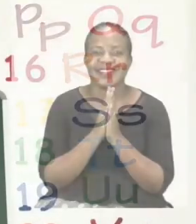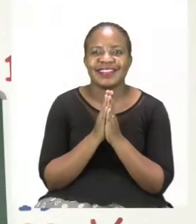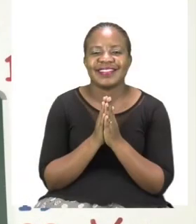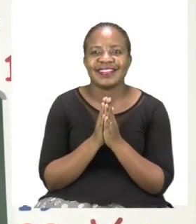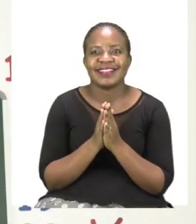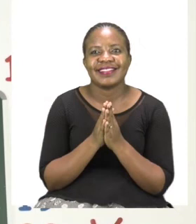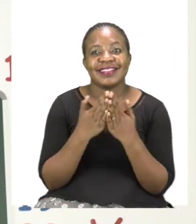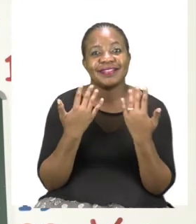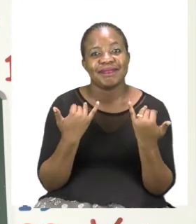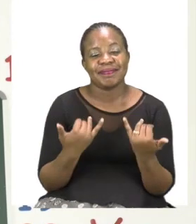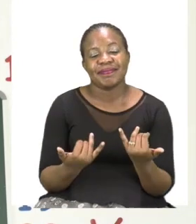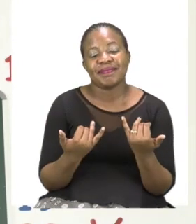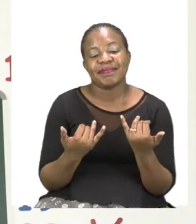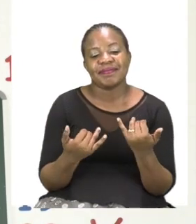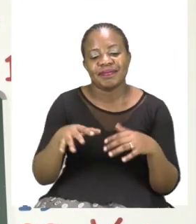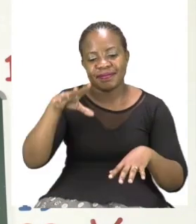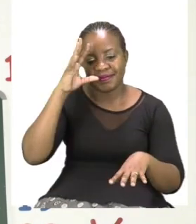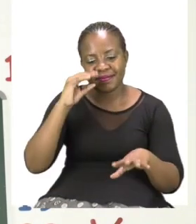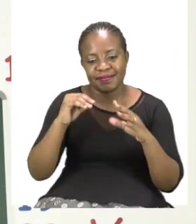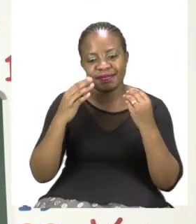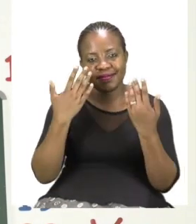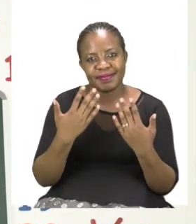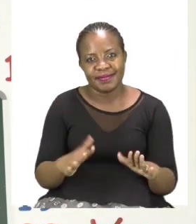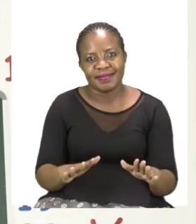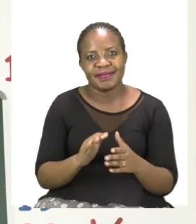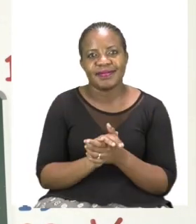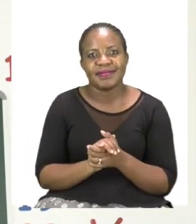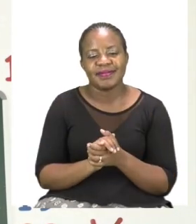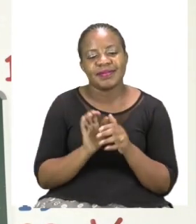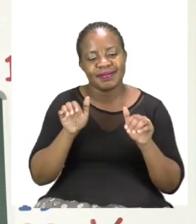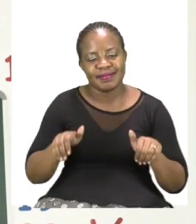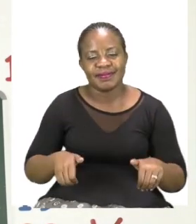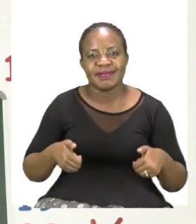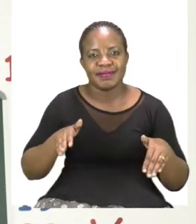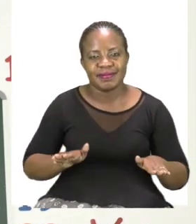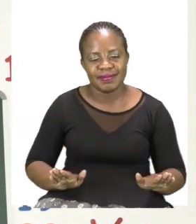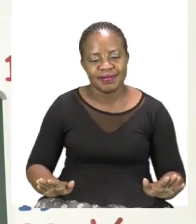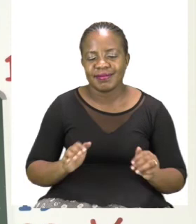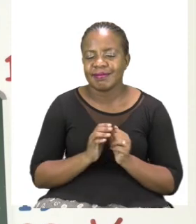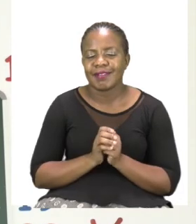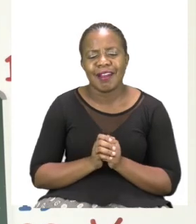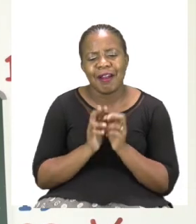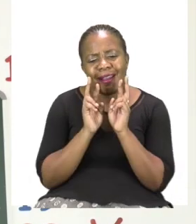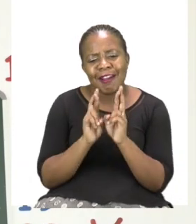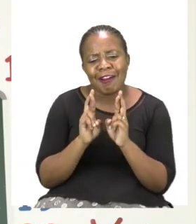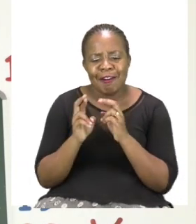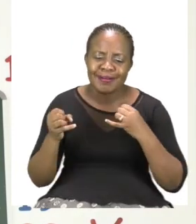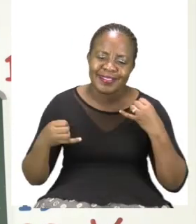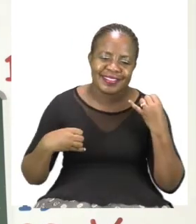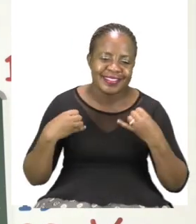Have now come to the end of our lesson, and boys and girls, I hope you had so much